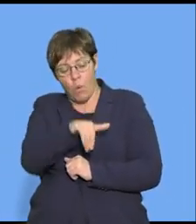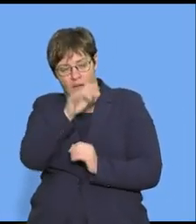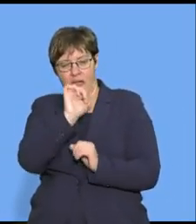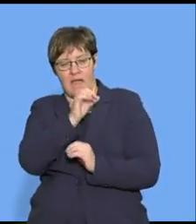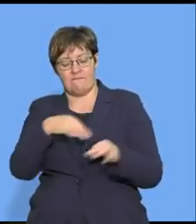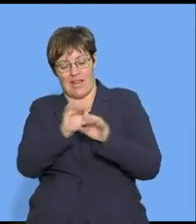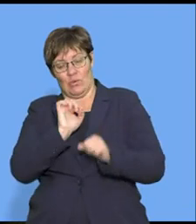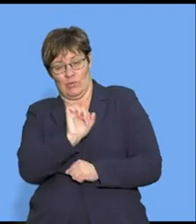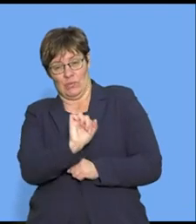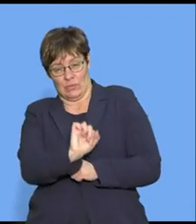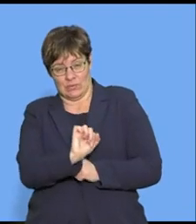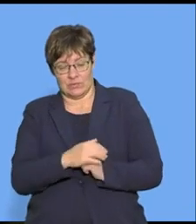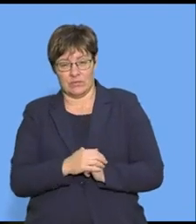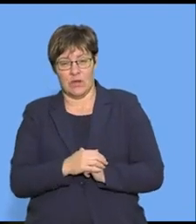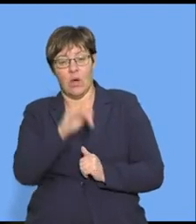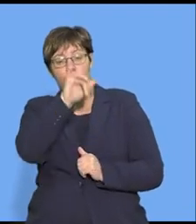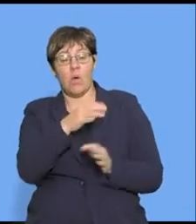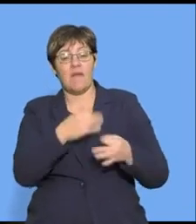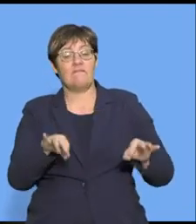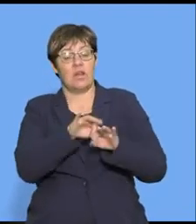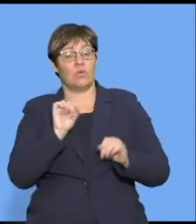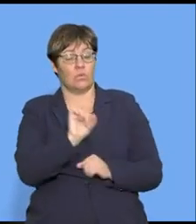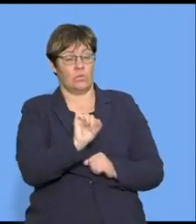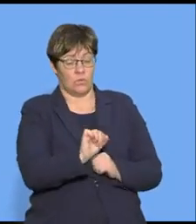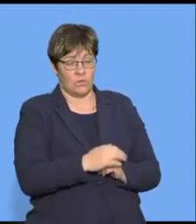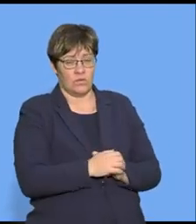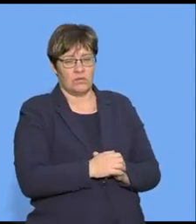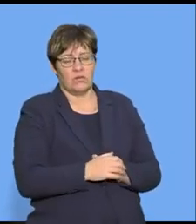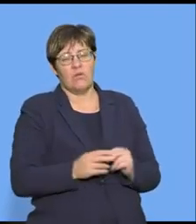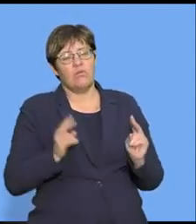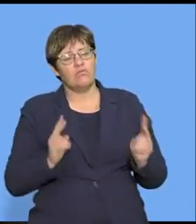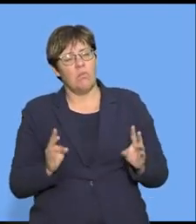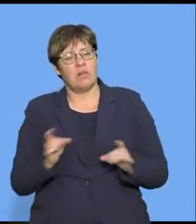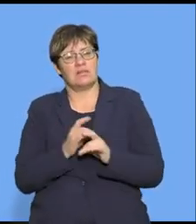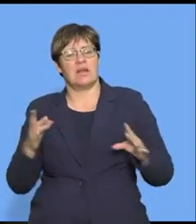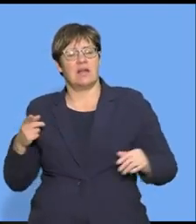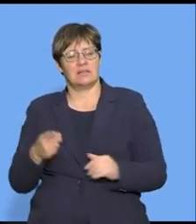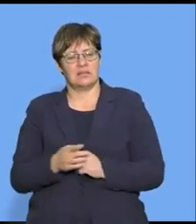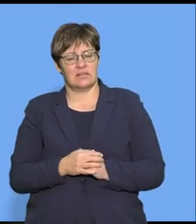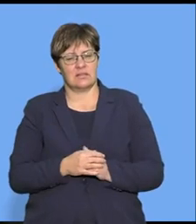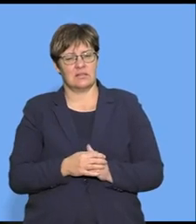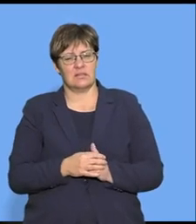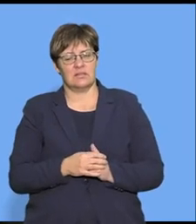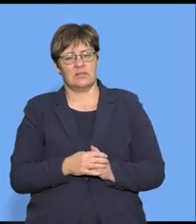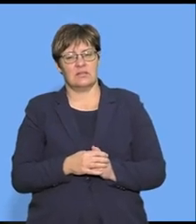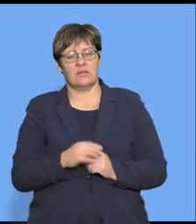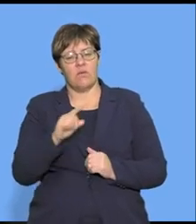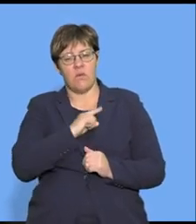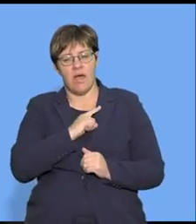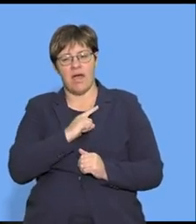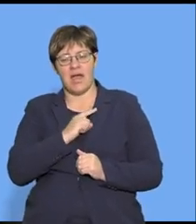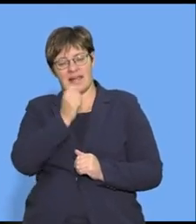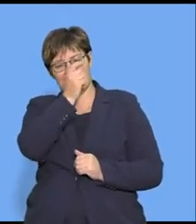And the y values of this normally start, right? Because this is a happy face. Remember, this is